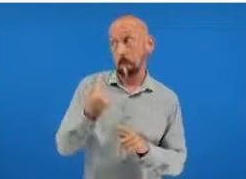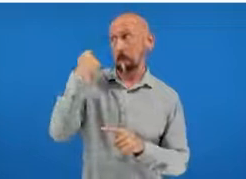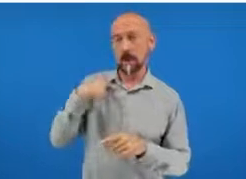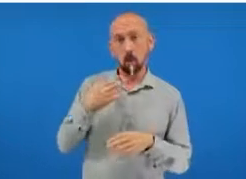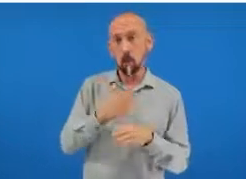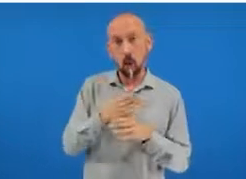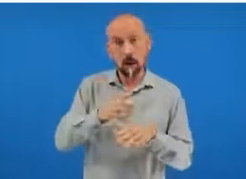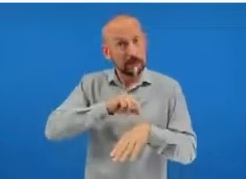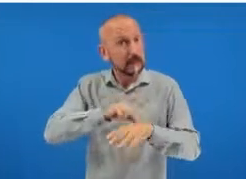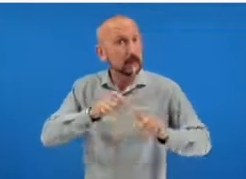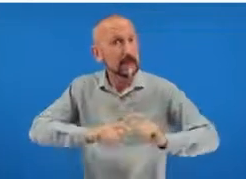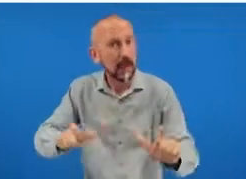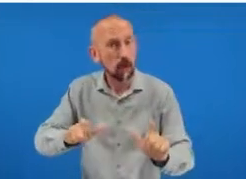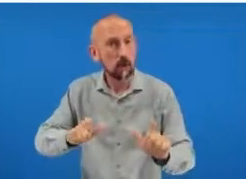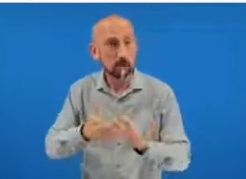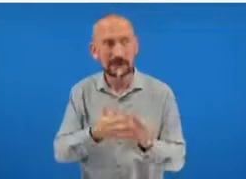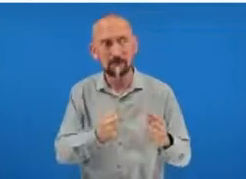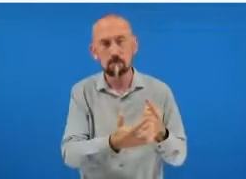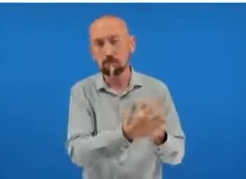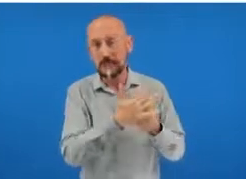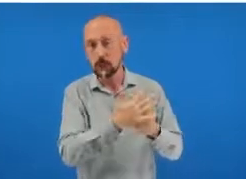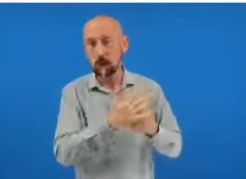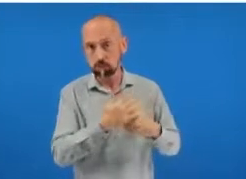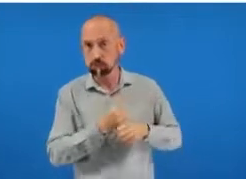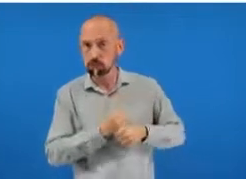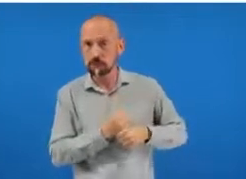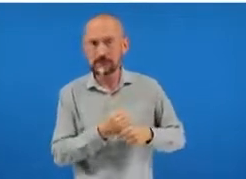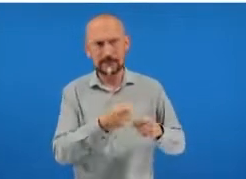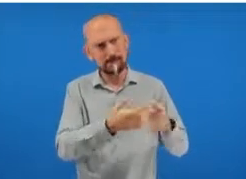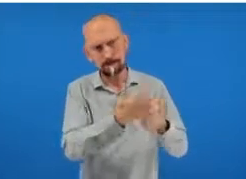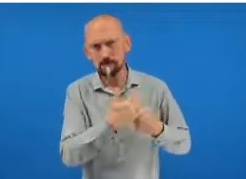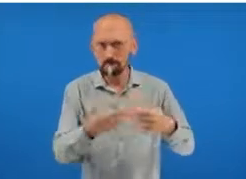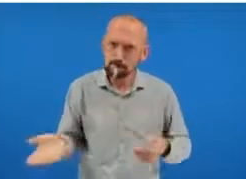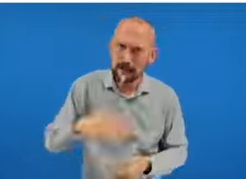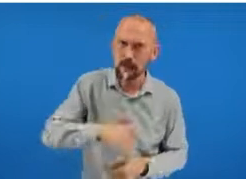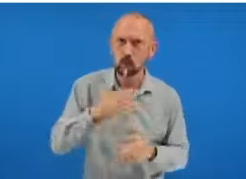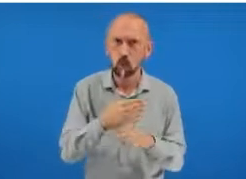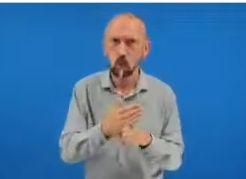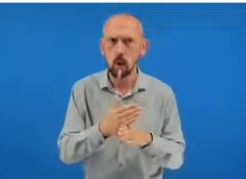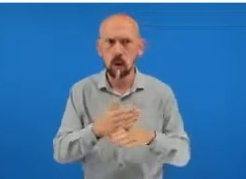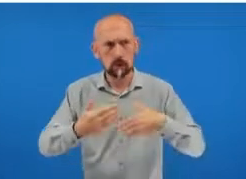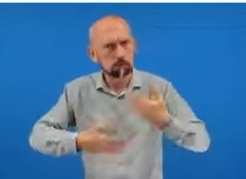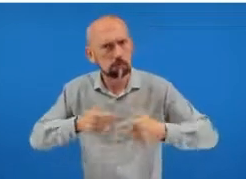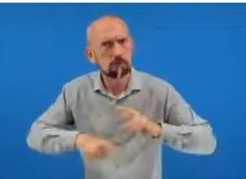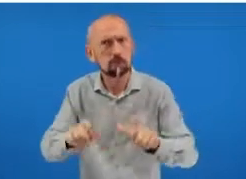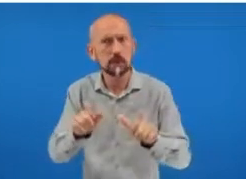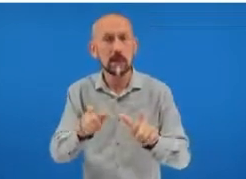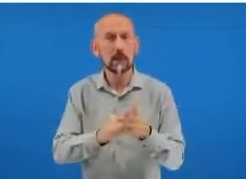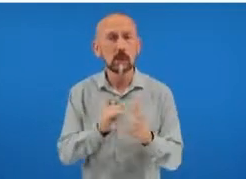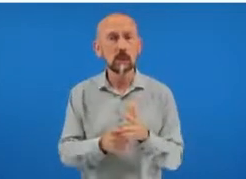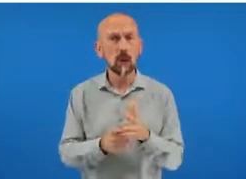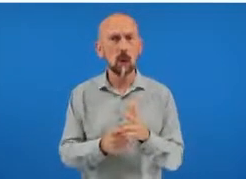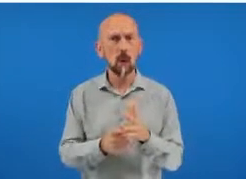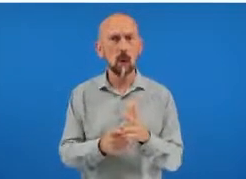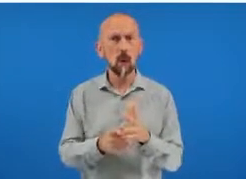lot of outside pressures as well. To get back to work, to do what I should have done. So I think the honesty with that